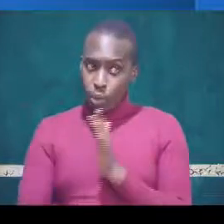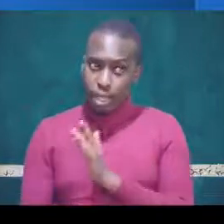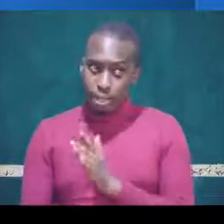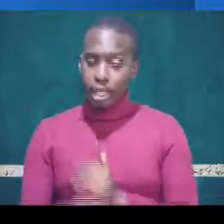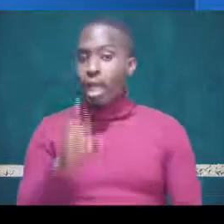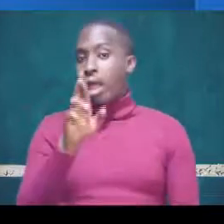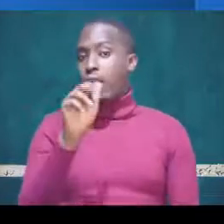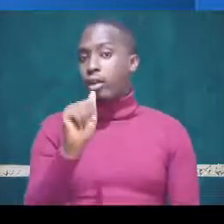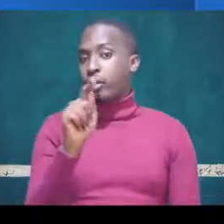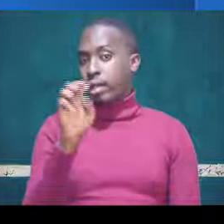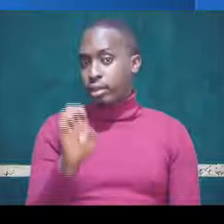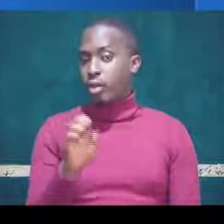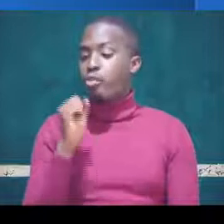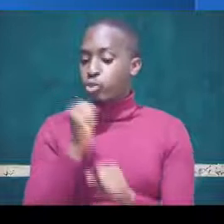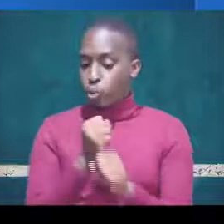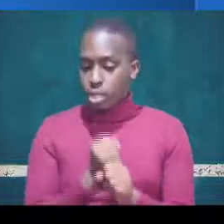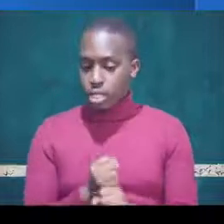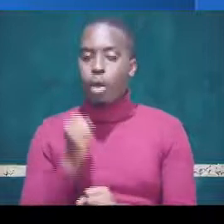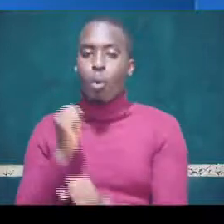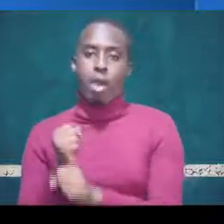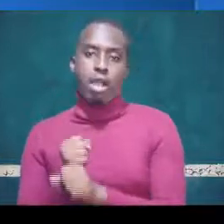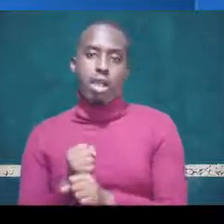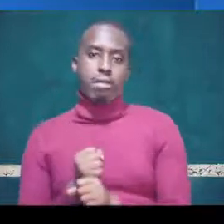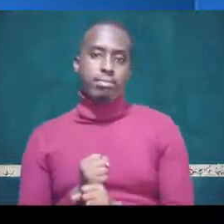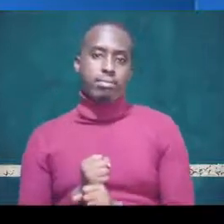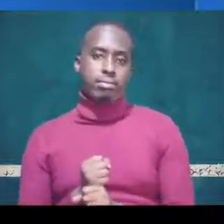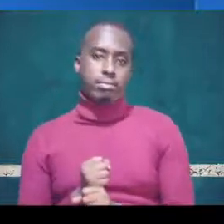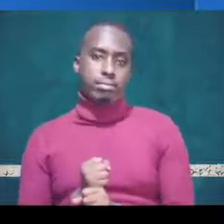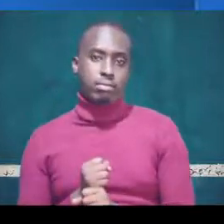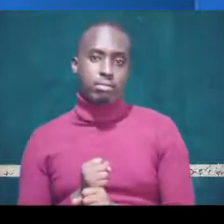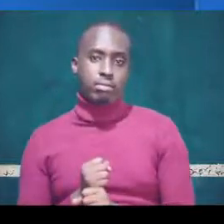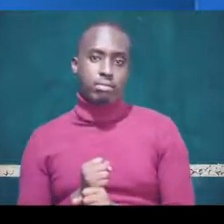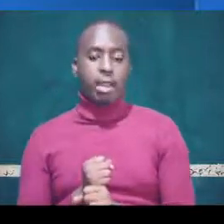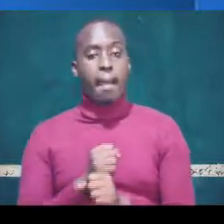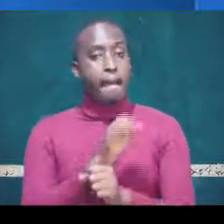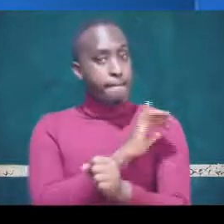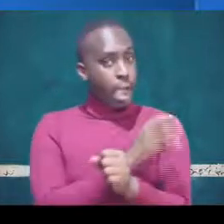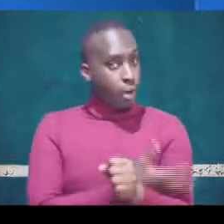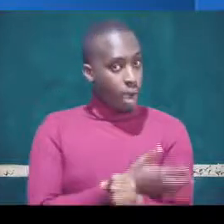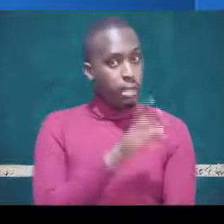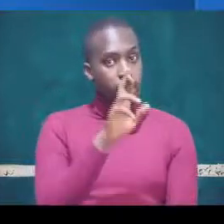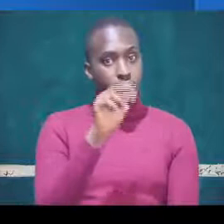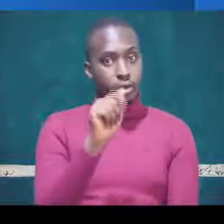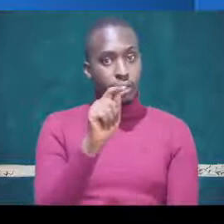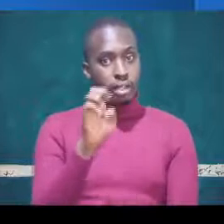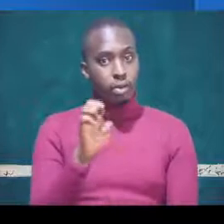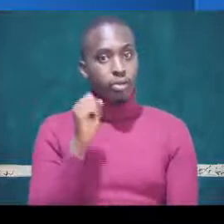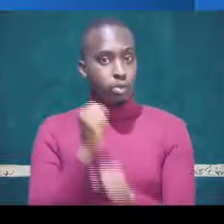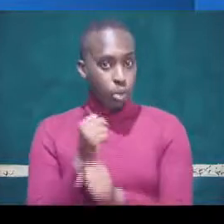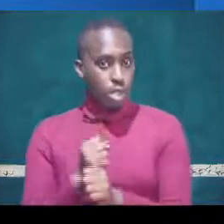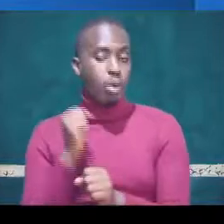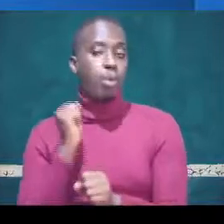the rate of doing work. Power is the rate of doing